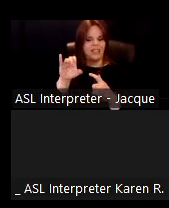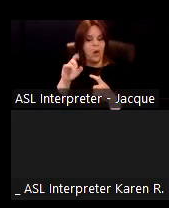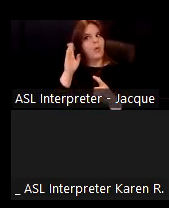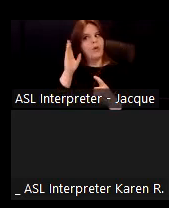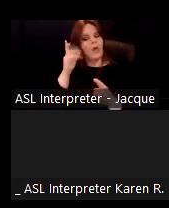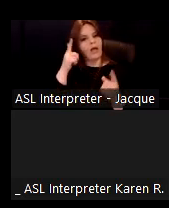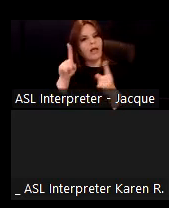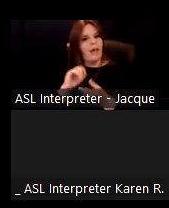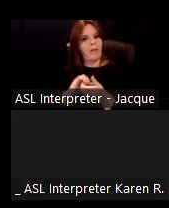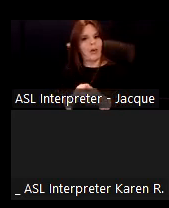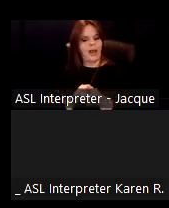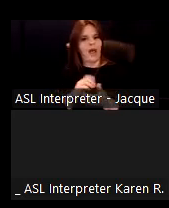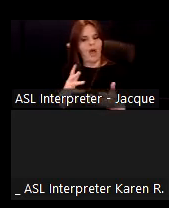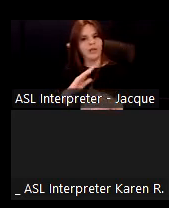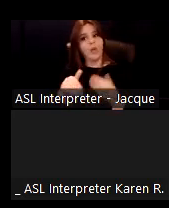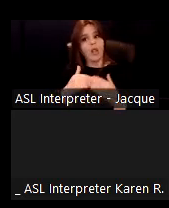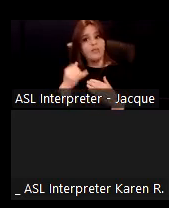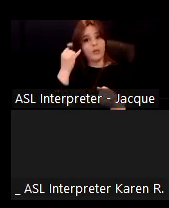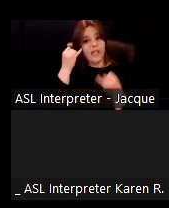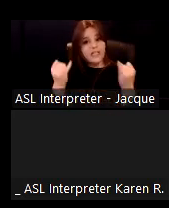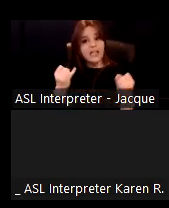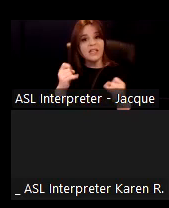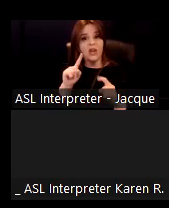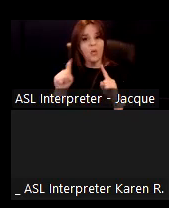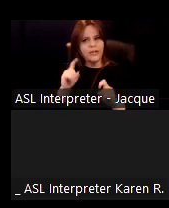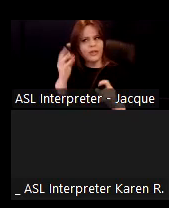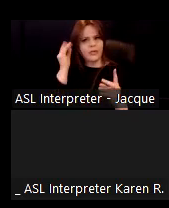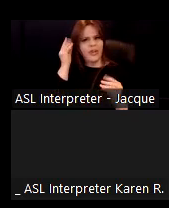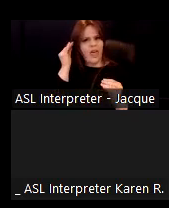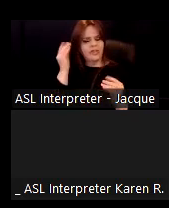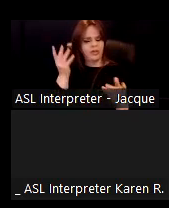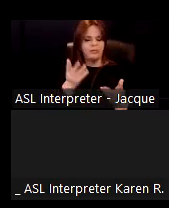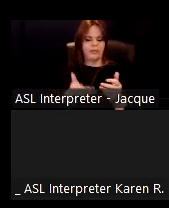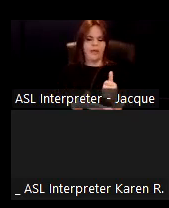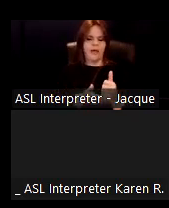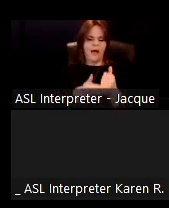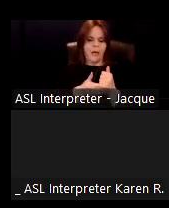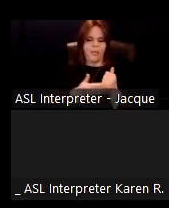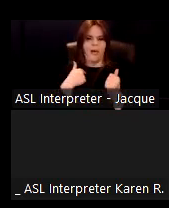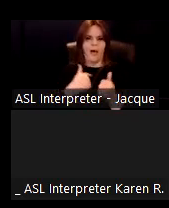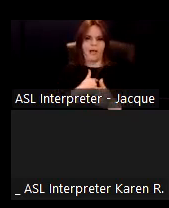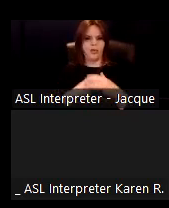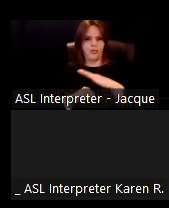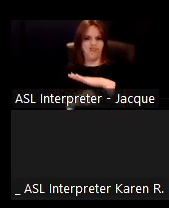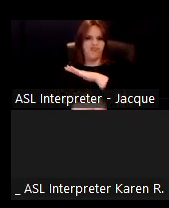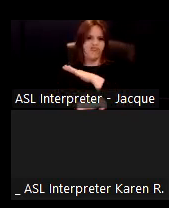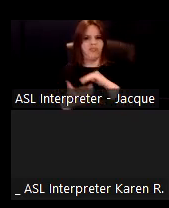those ideas, questions, reflections, super helpful to help us keep scaffolding our learning.